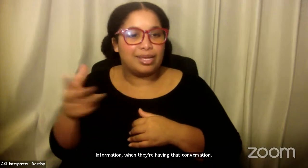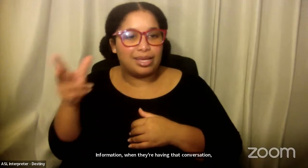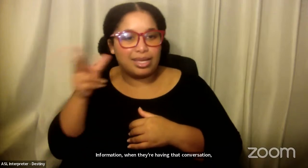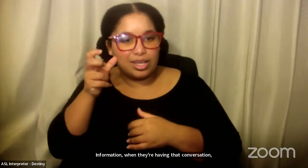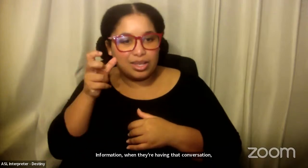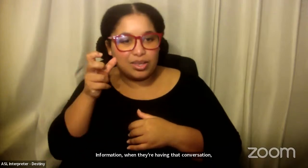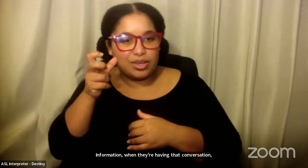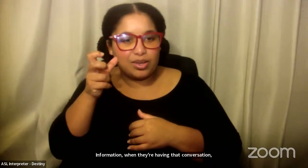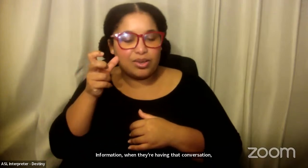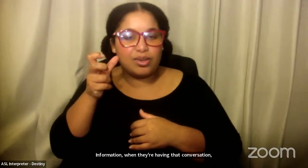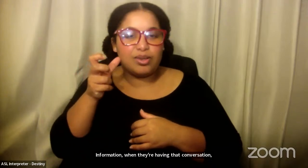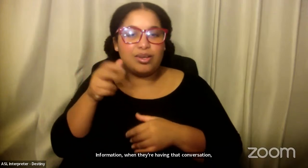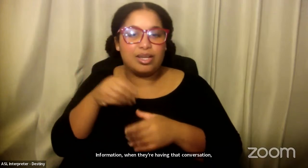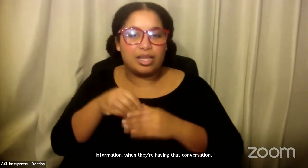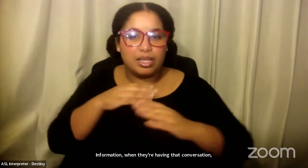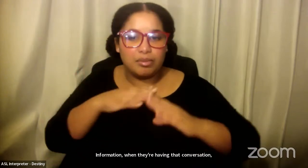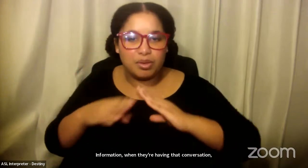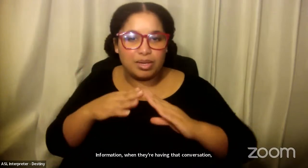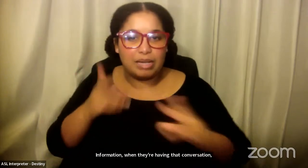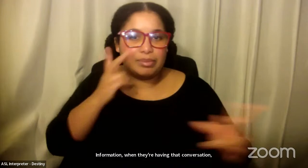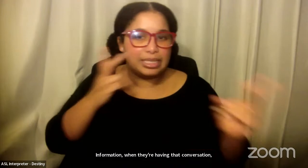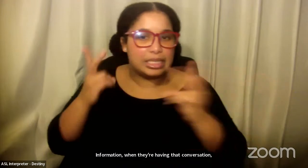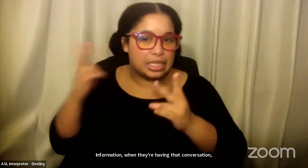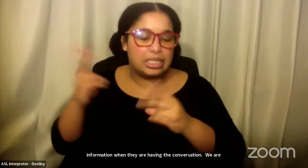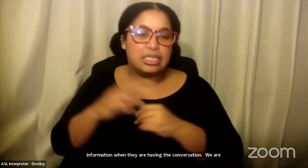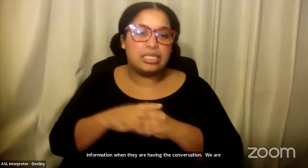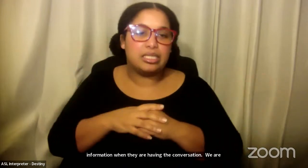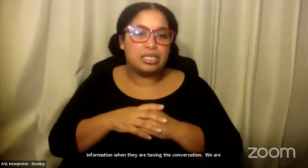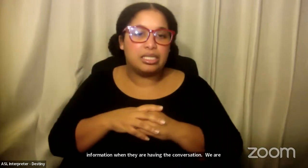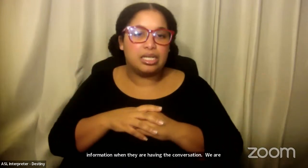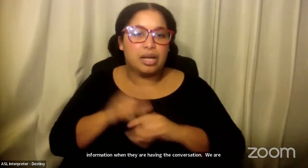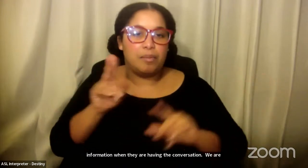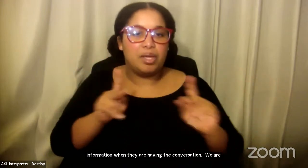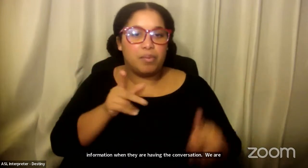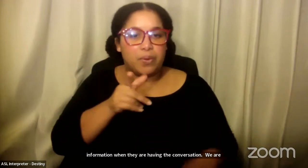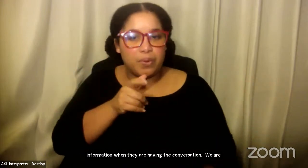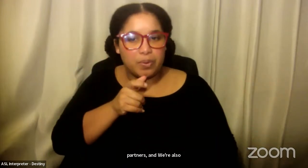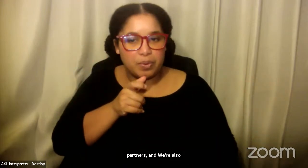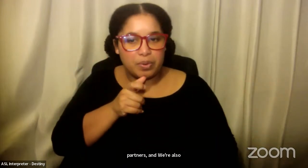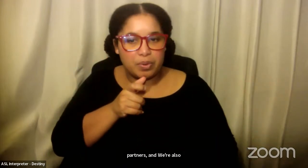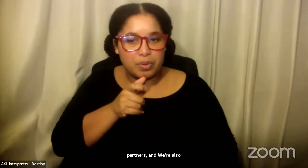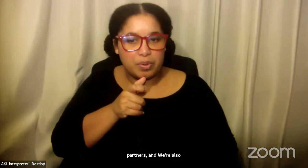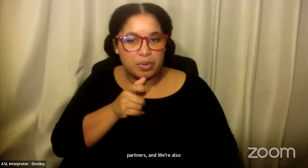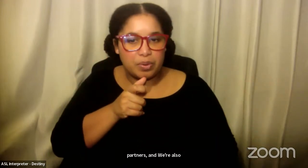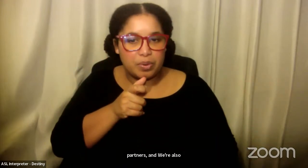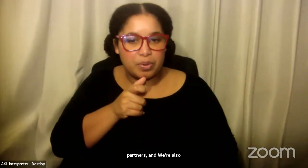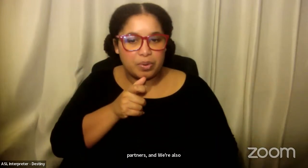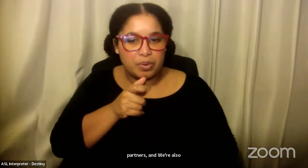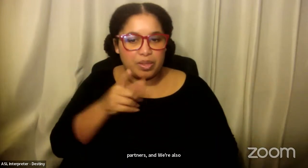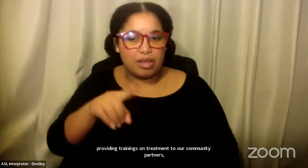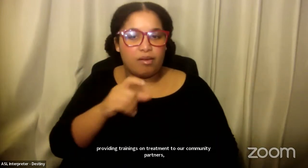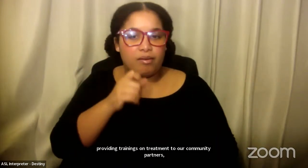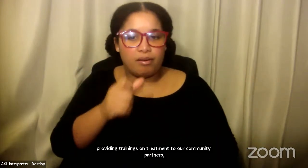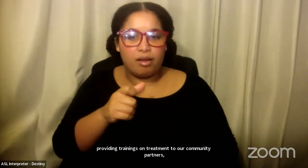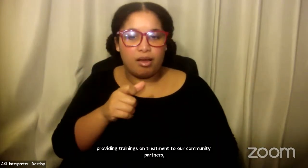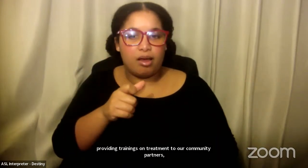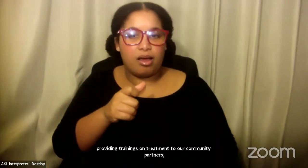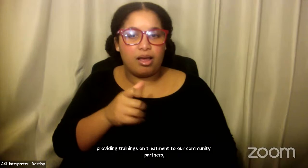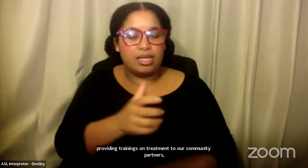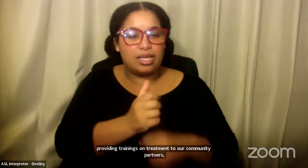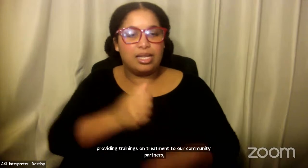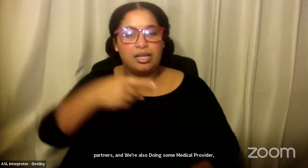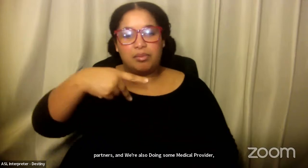in the community and seeing for myself are people who are not going in for a